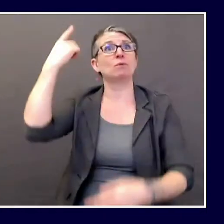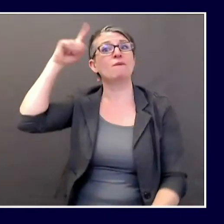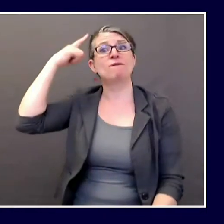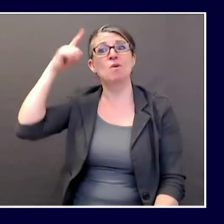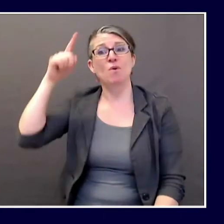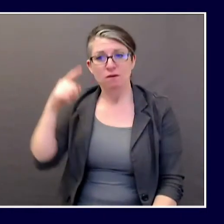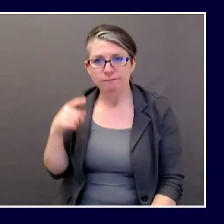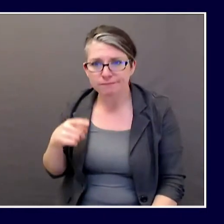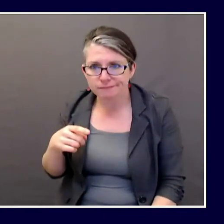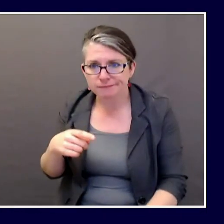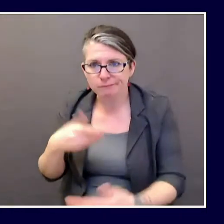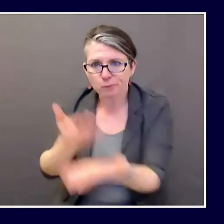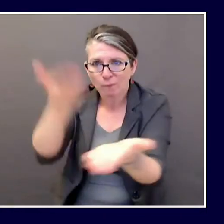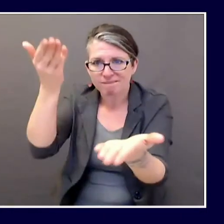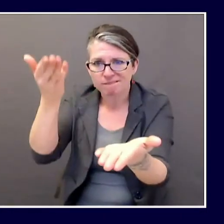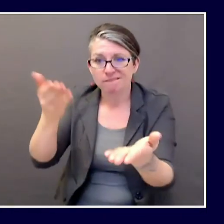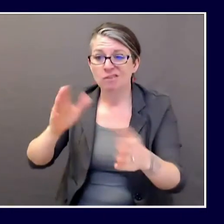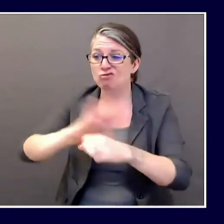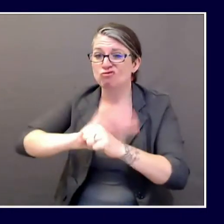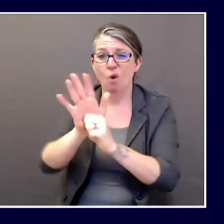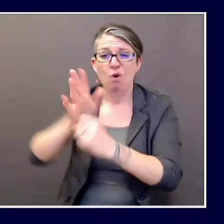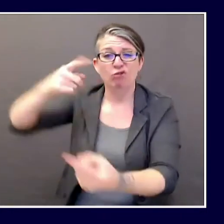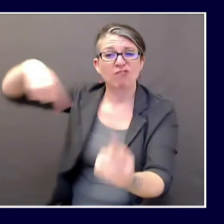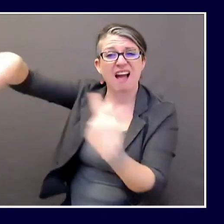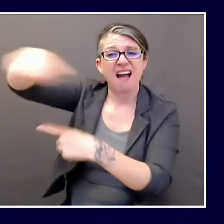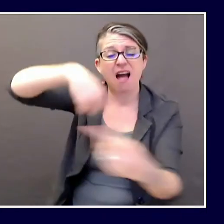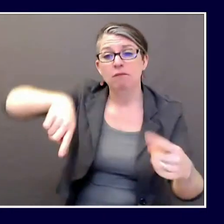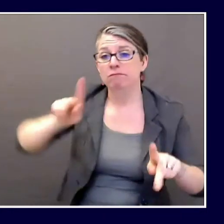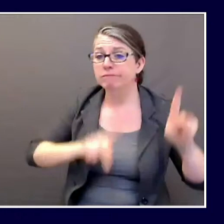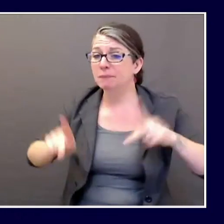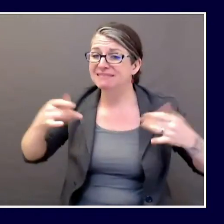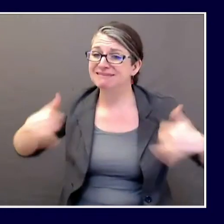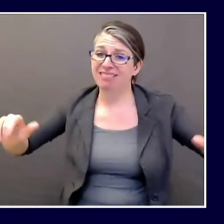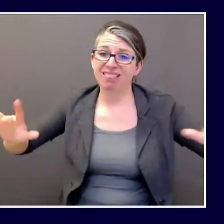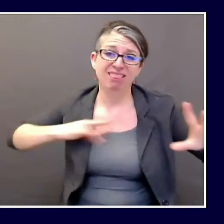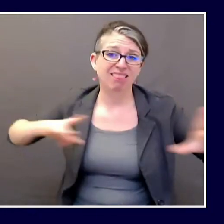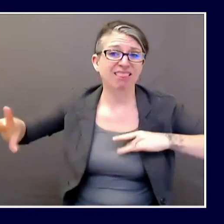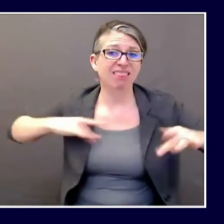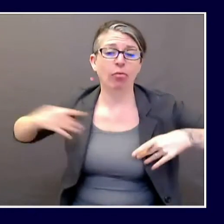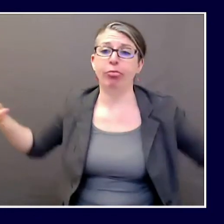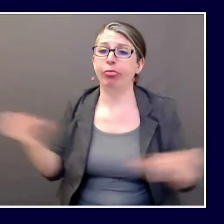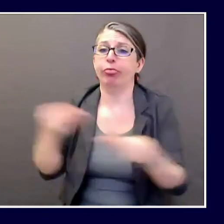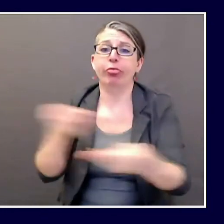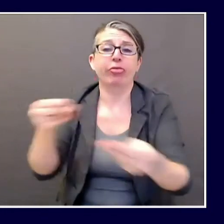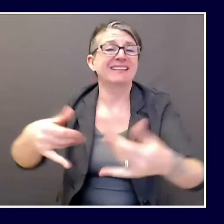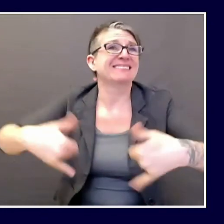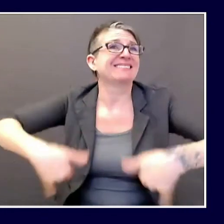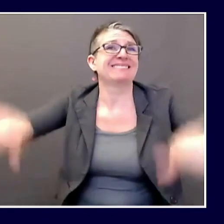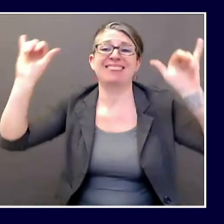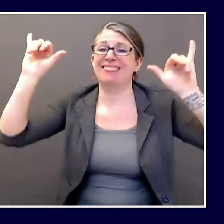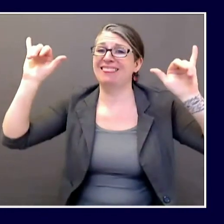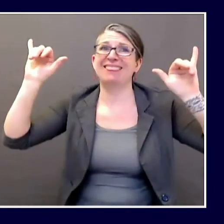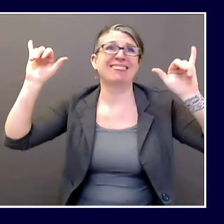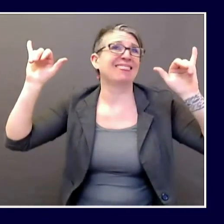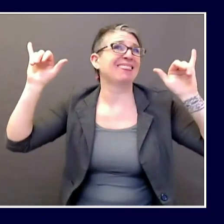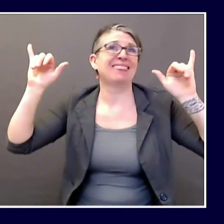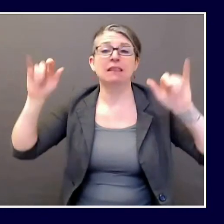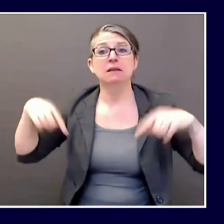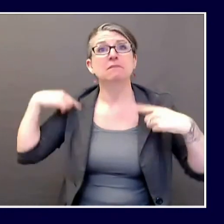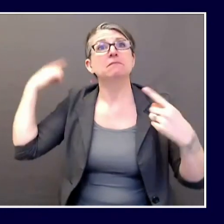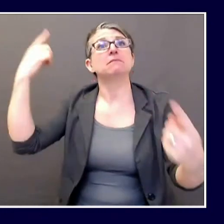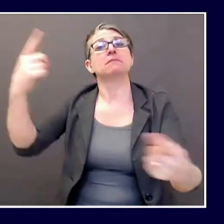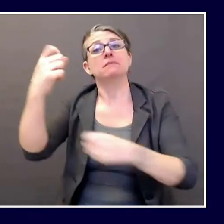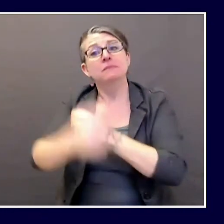making progress, the tried and true public health tools that got us this far as a state, masking,